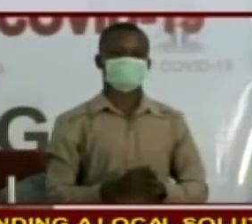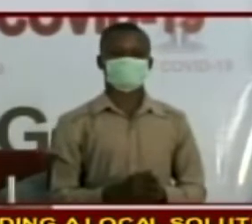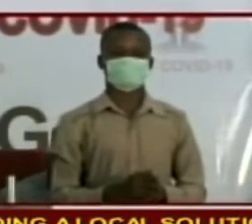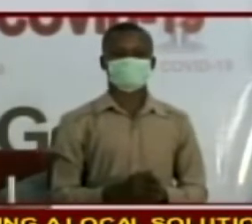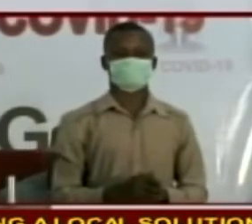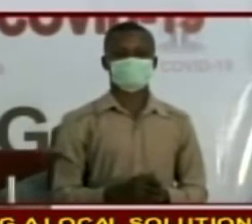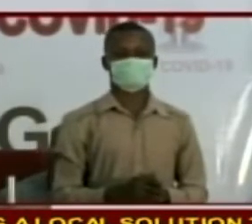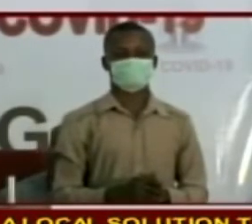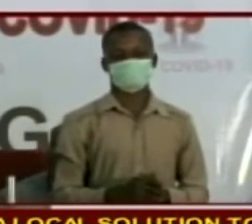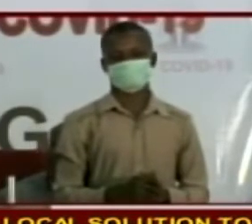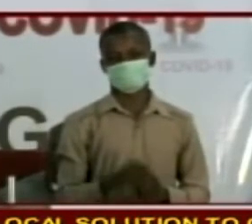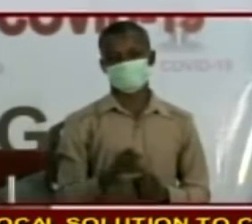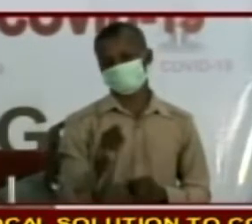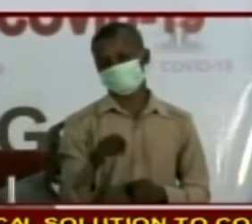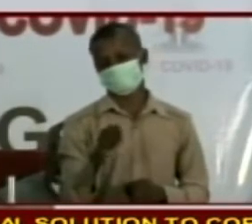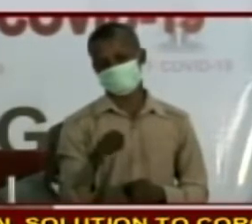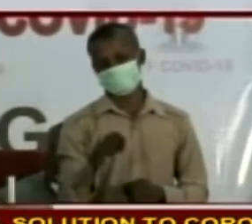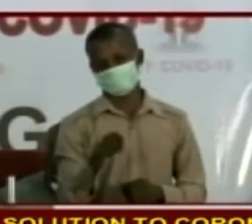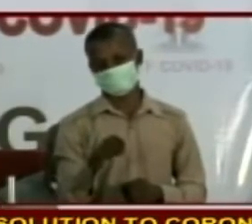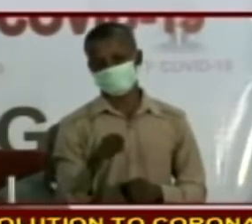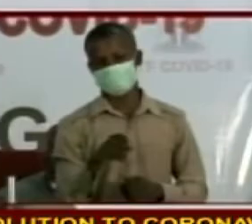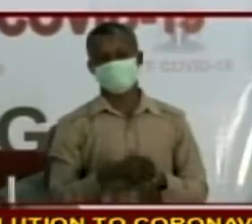Of course,